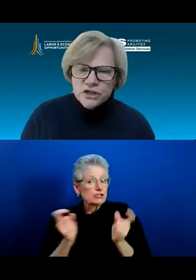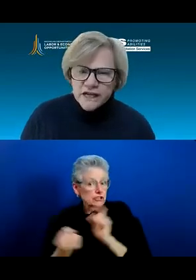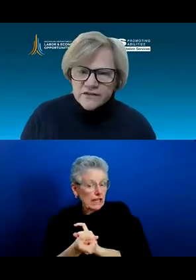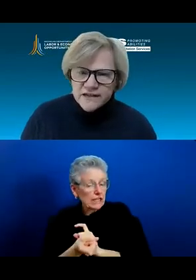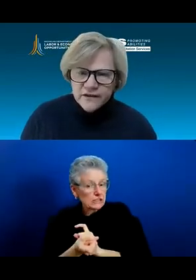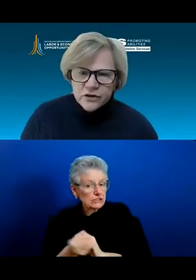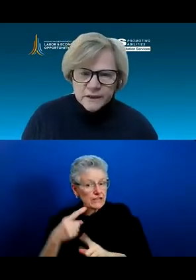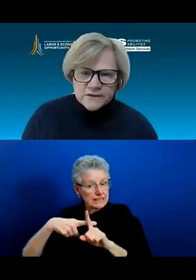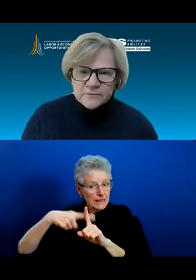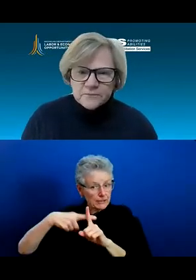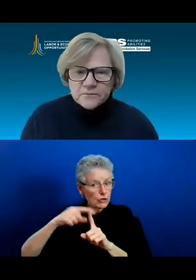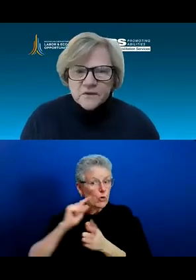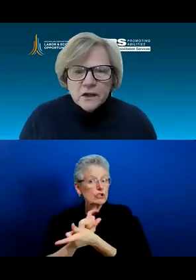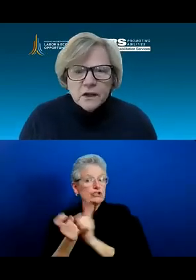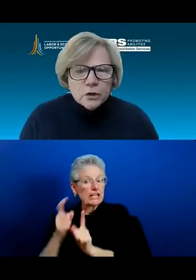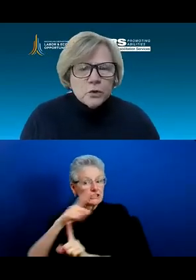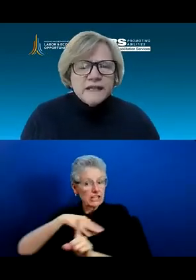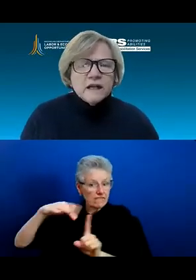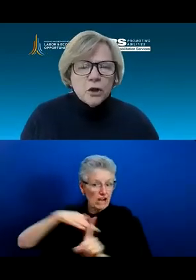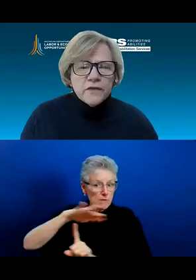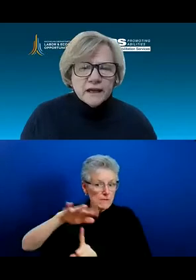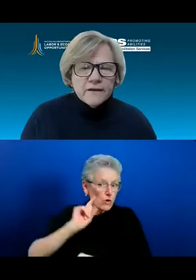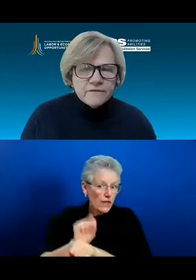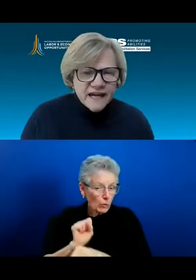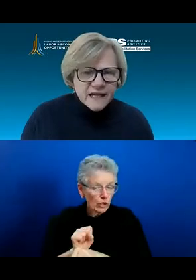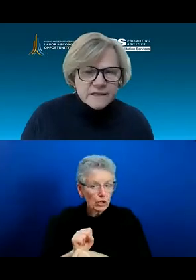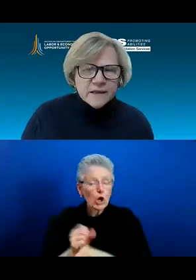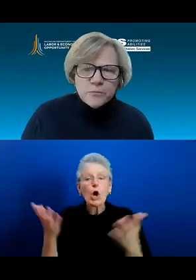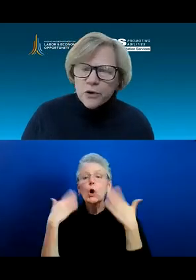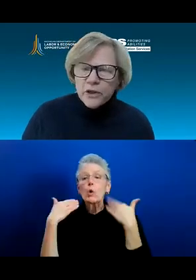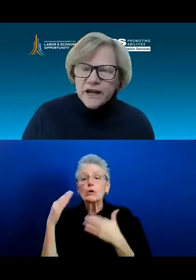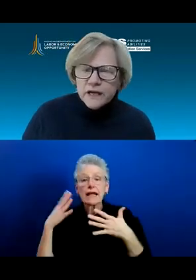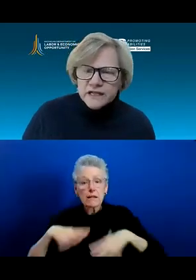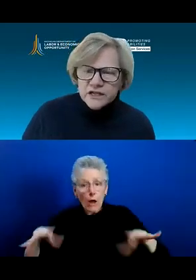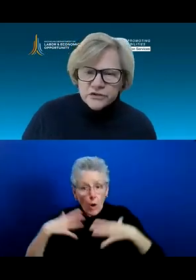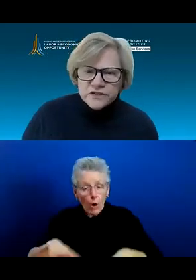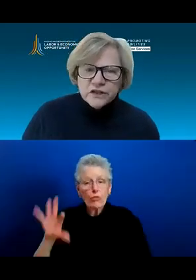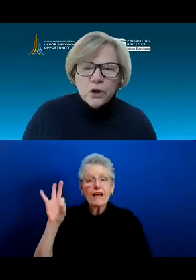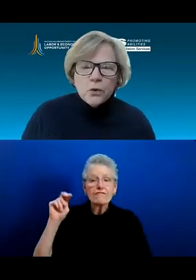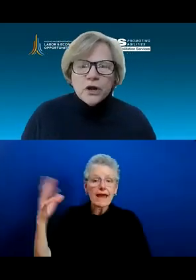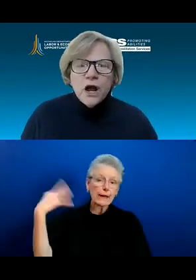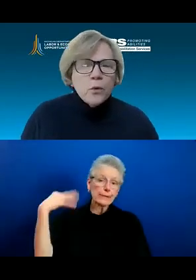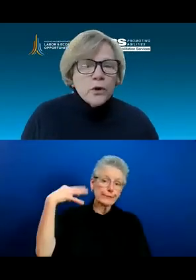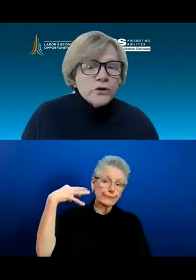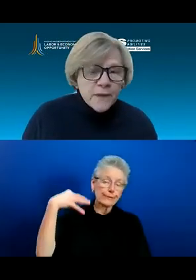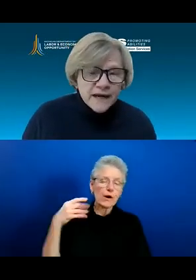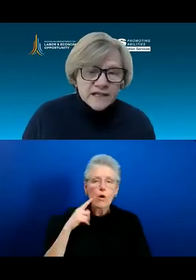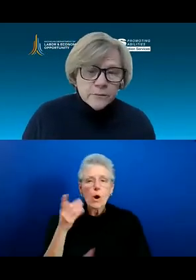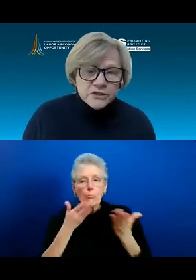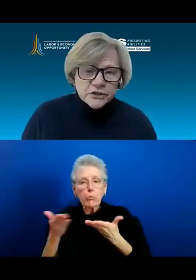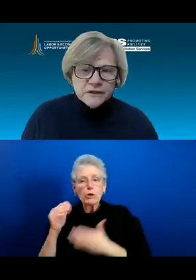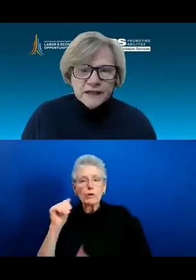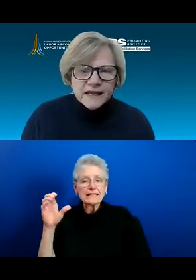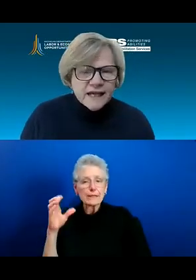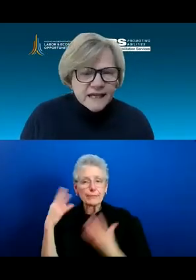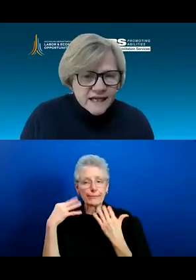or change the environment. Cooling clothing, fans, and portable air conditioners can lower a worker's body